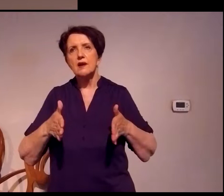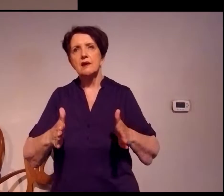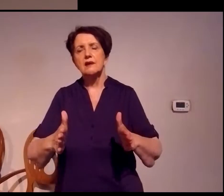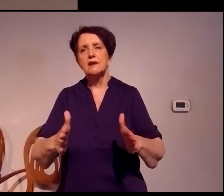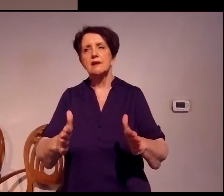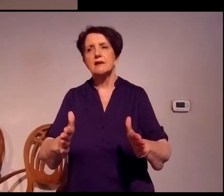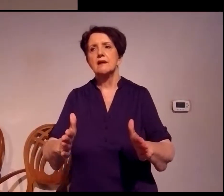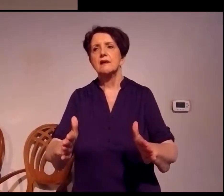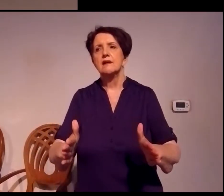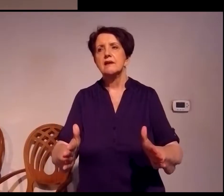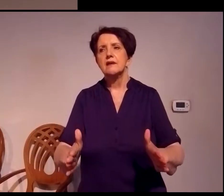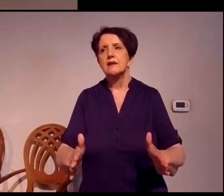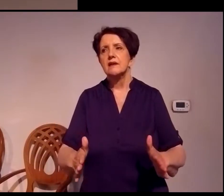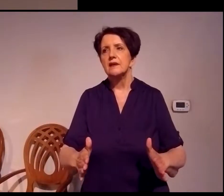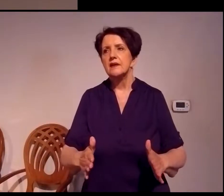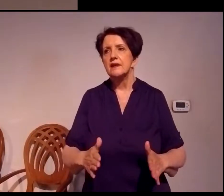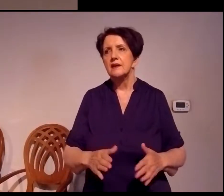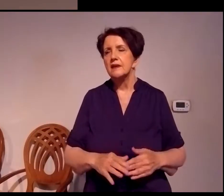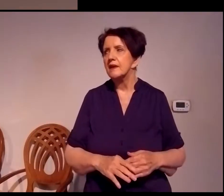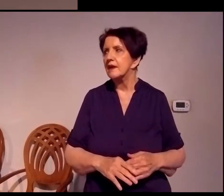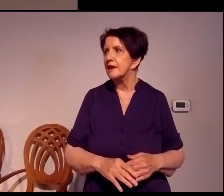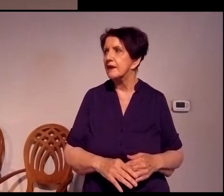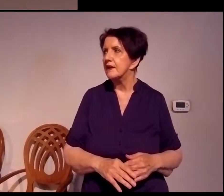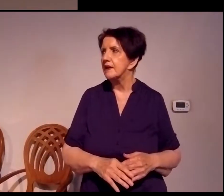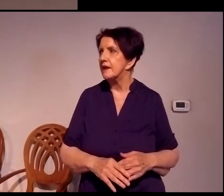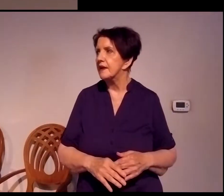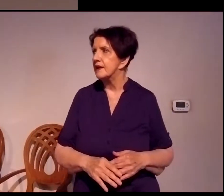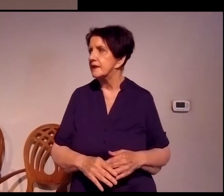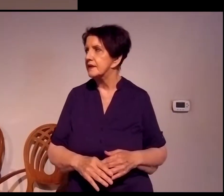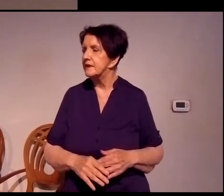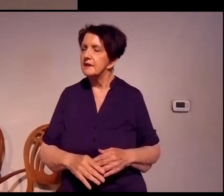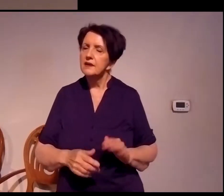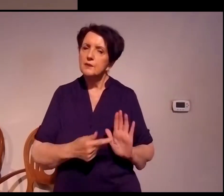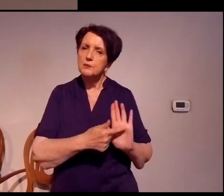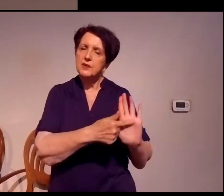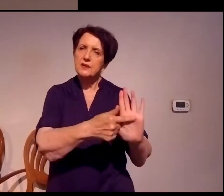way. Be in the light.